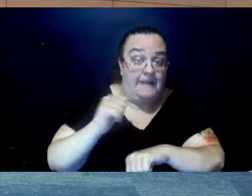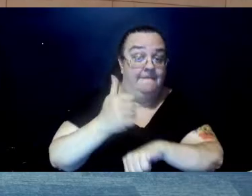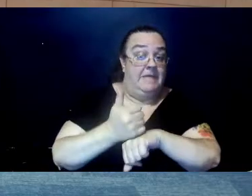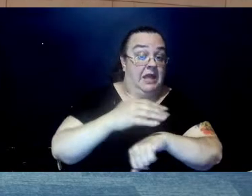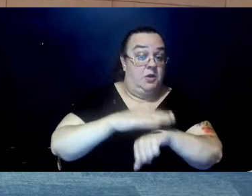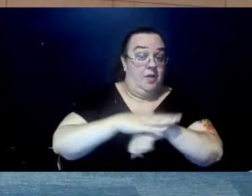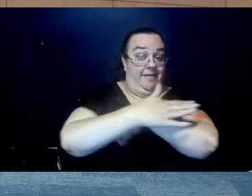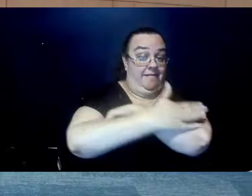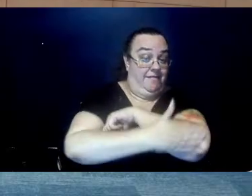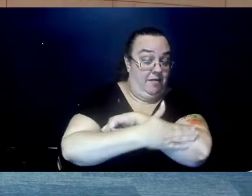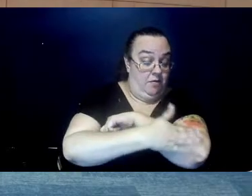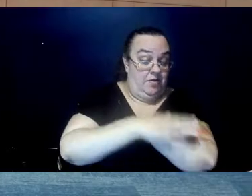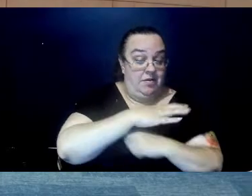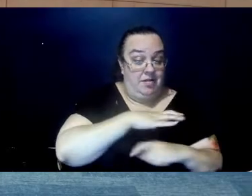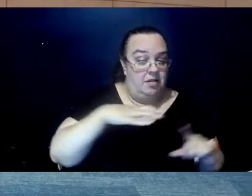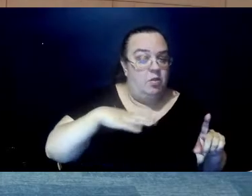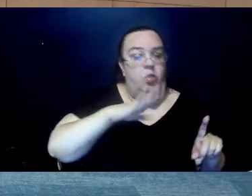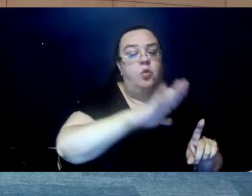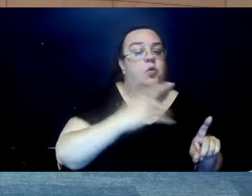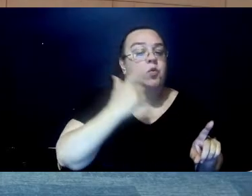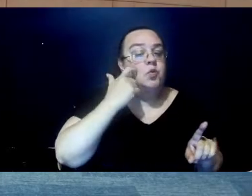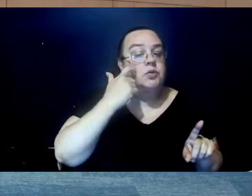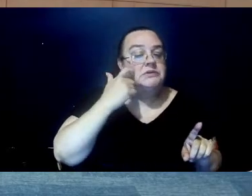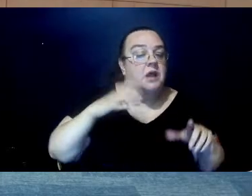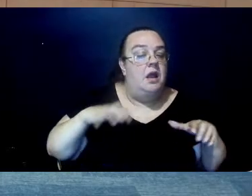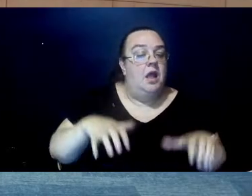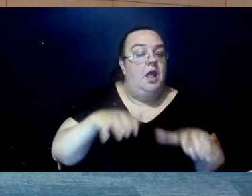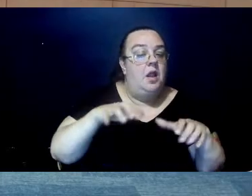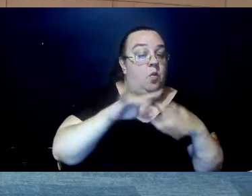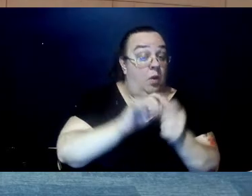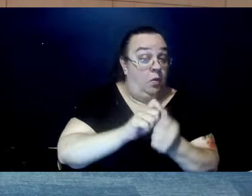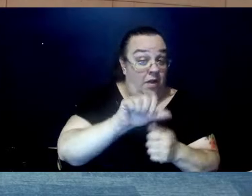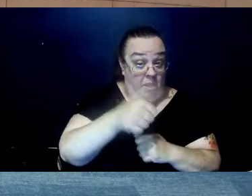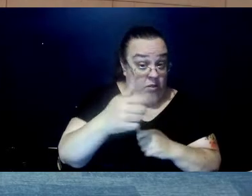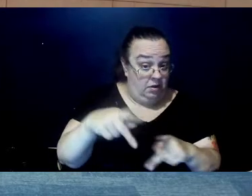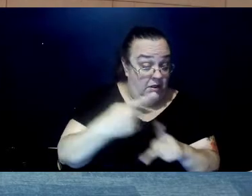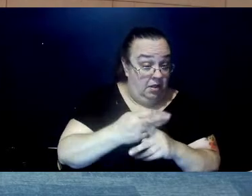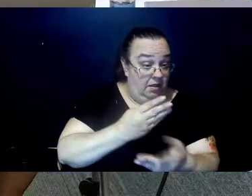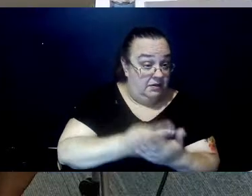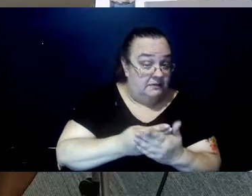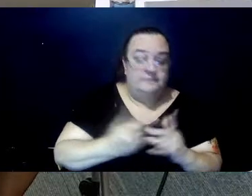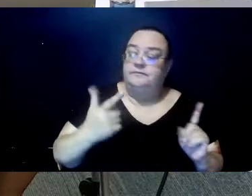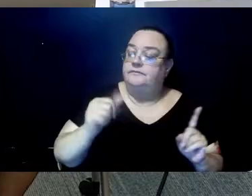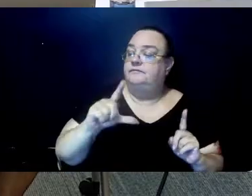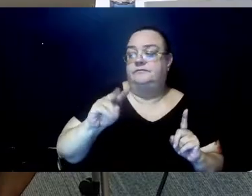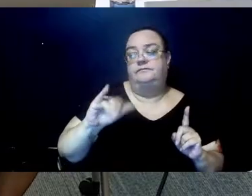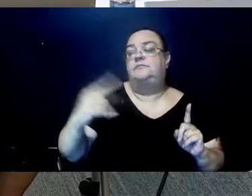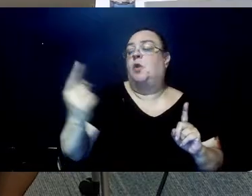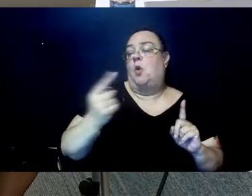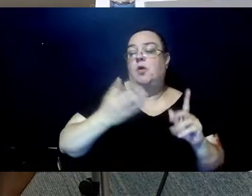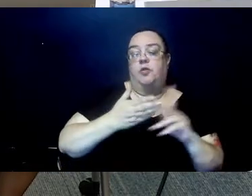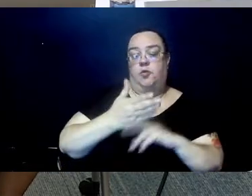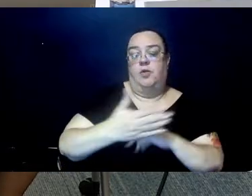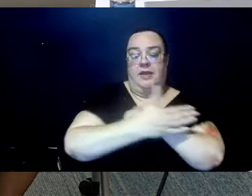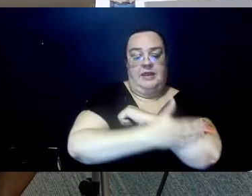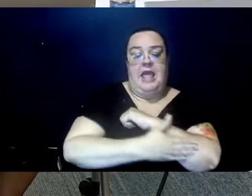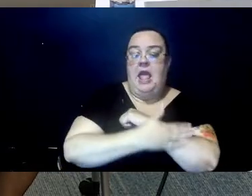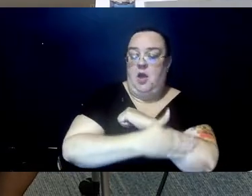recent actions regarding other types of money? No, it's always been through the county. Great. No, not at all.